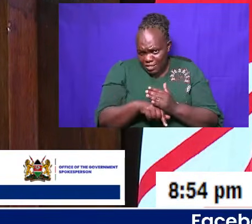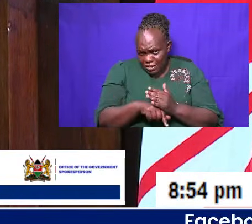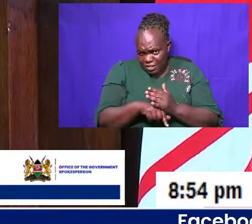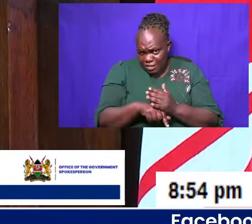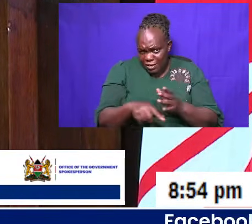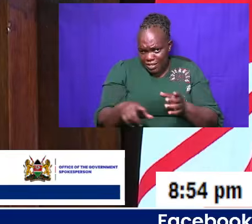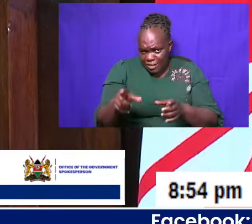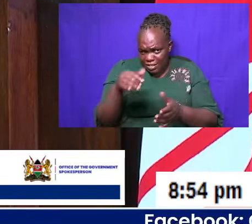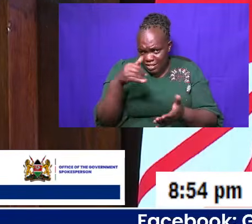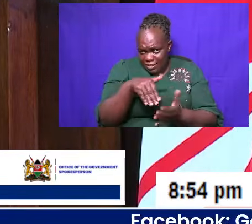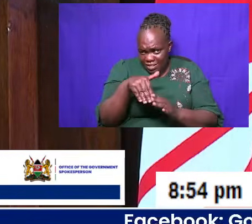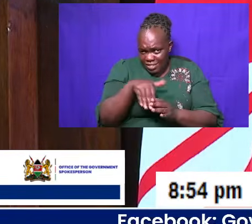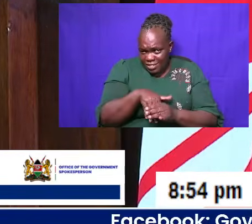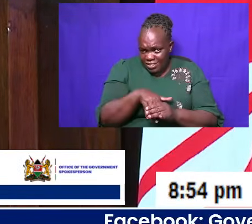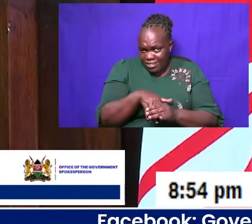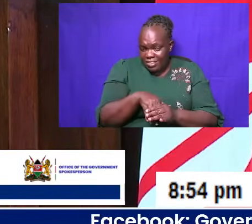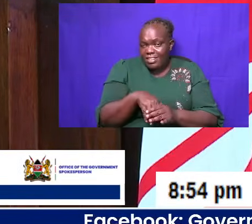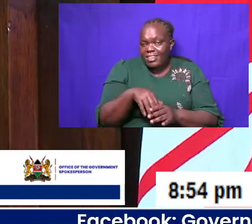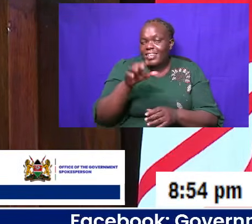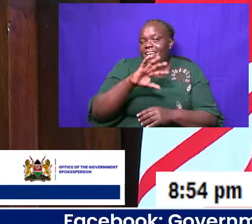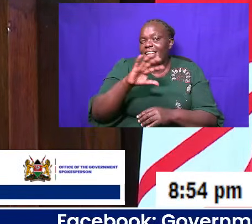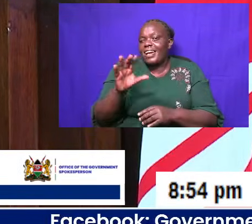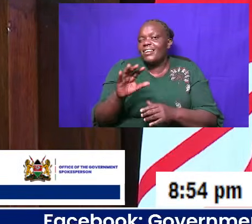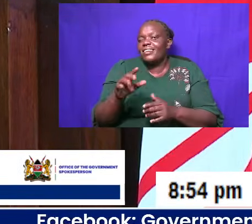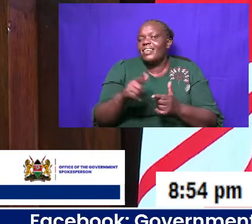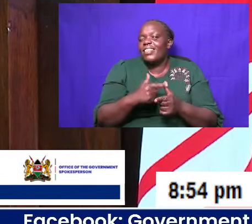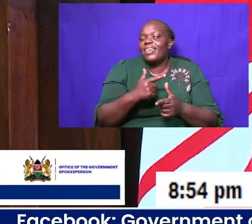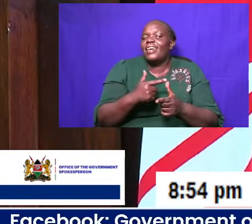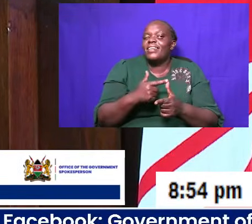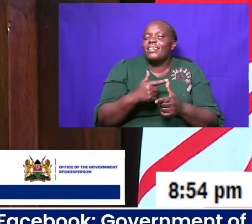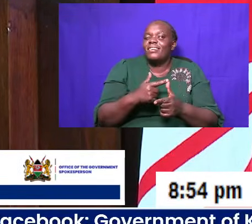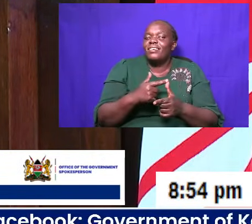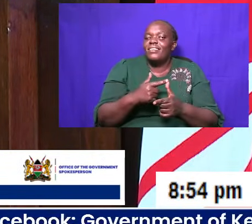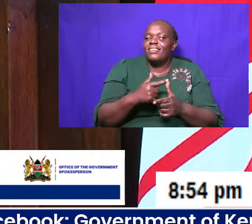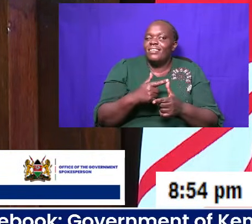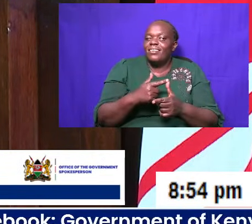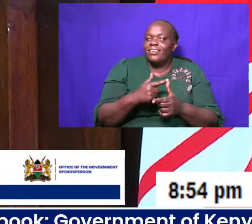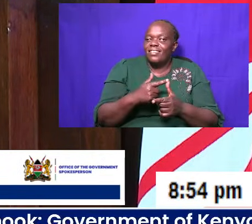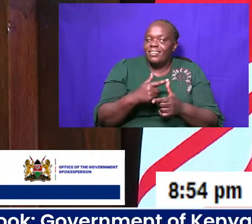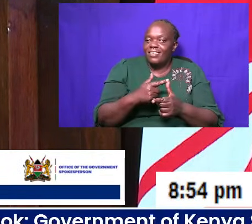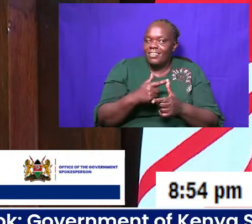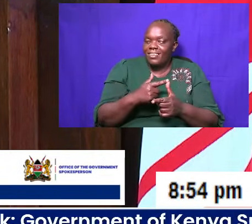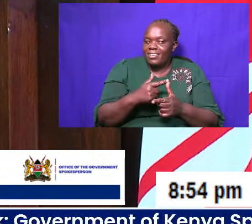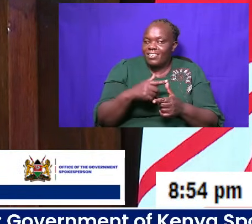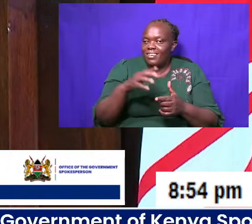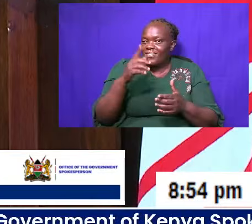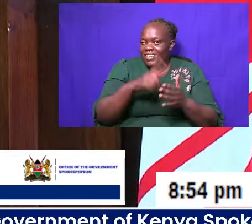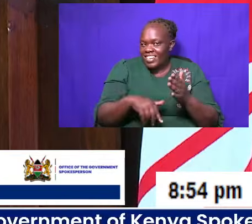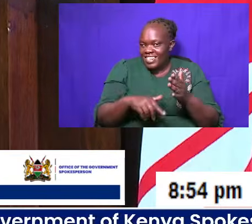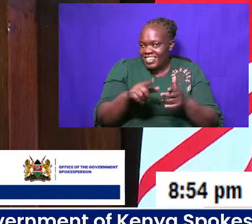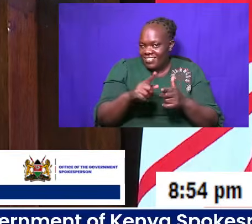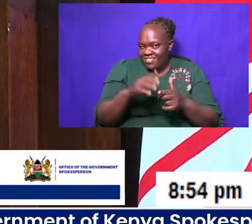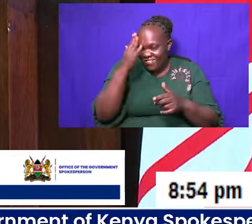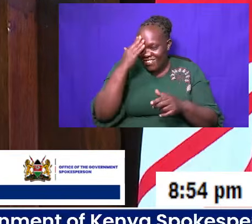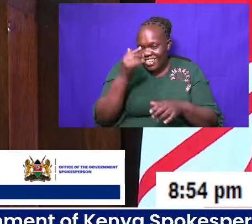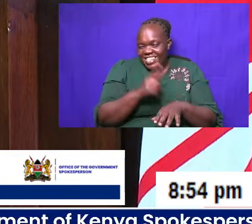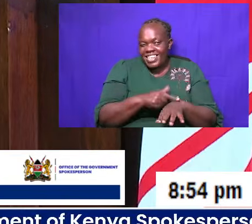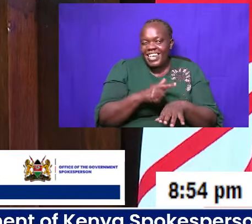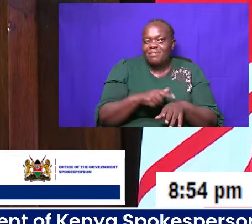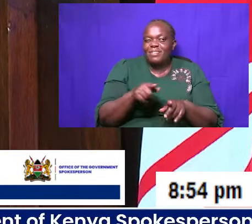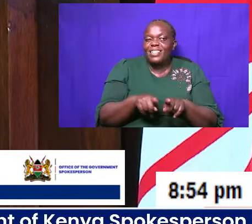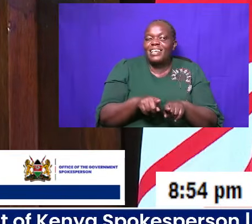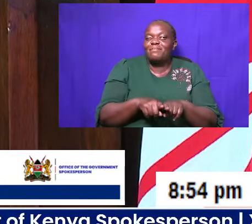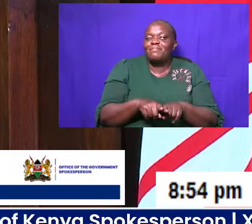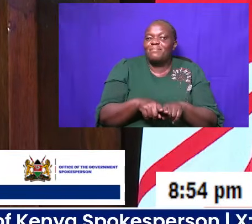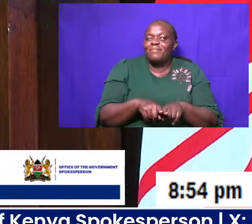inclusion in the counties. I spoke, wewe unapeleka mtu mbio mbio. Hivyo kwa sababu ya time. Closing remarks